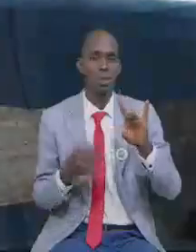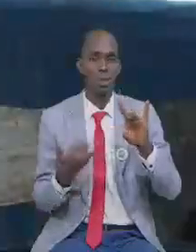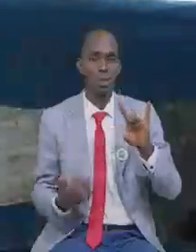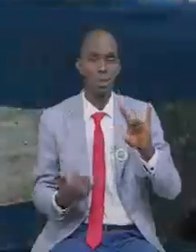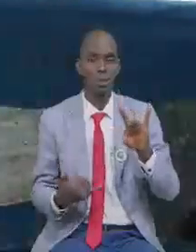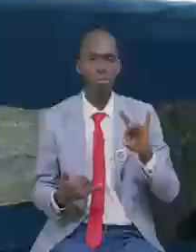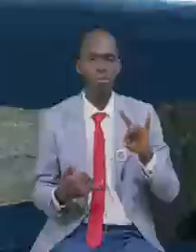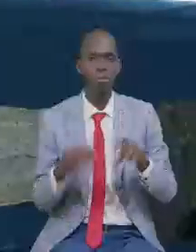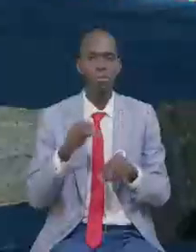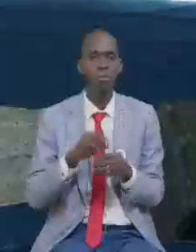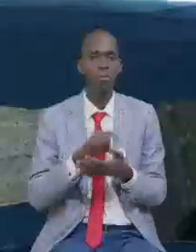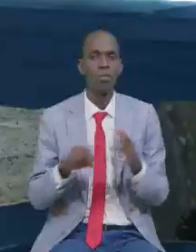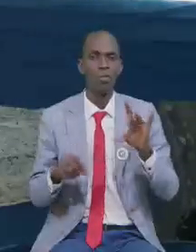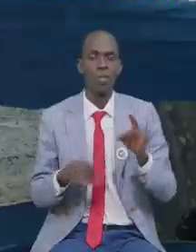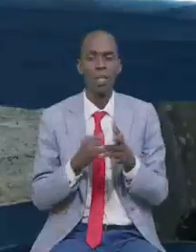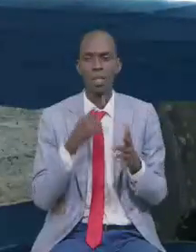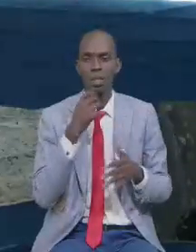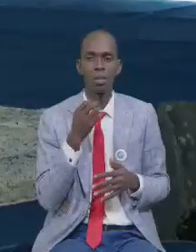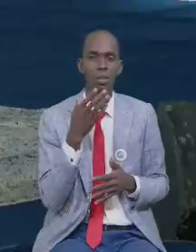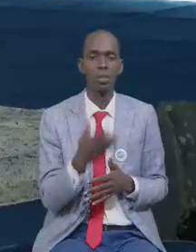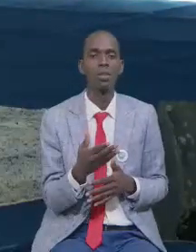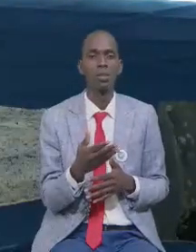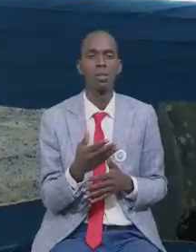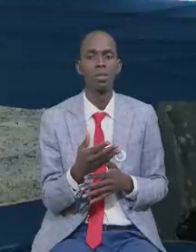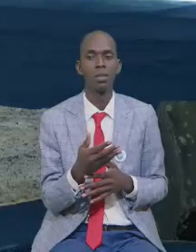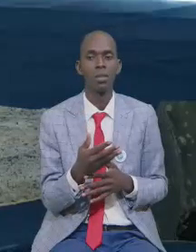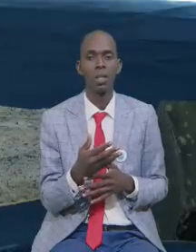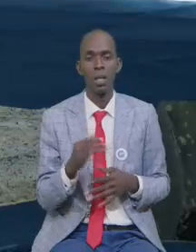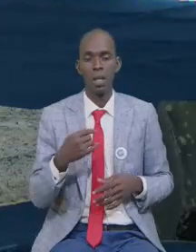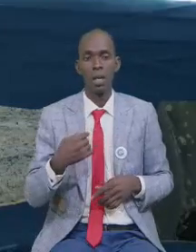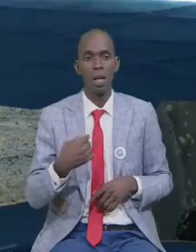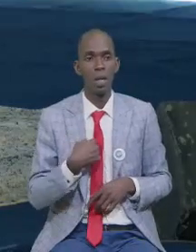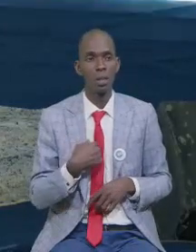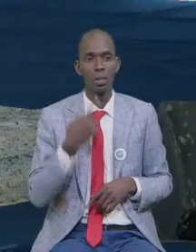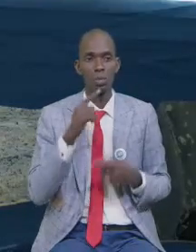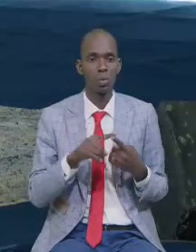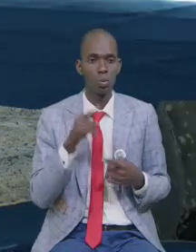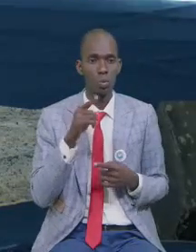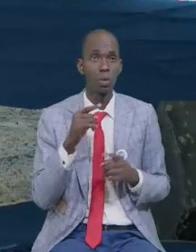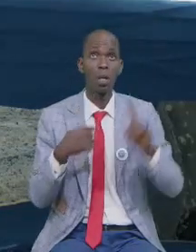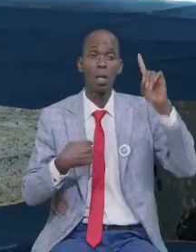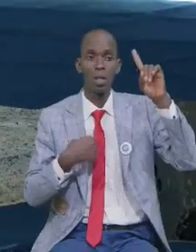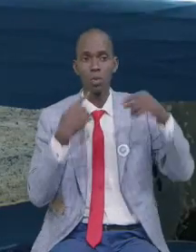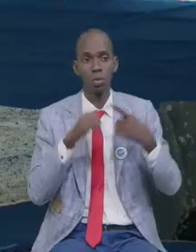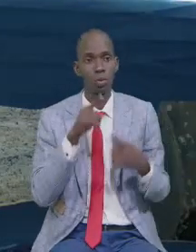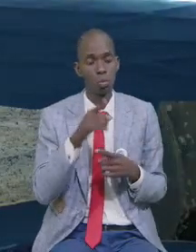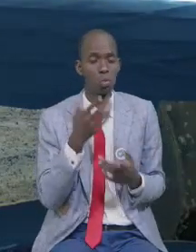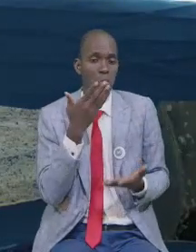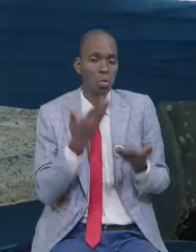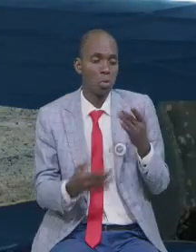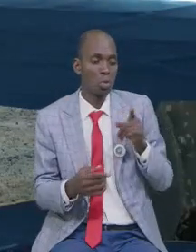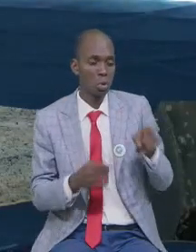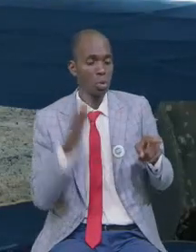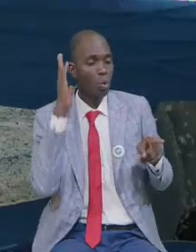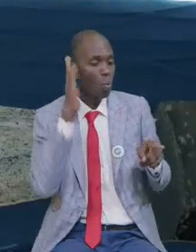verse 8, it says, I say unto you, though he will not rise, not that he cannot